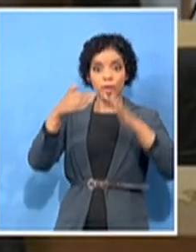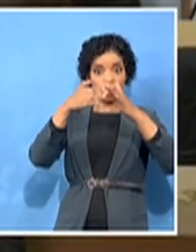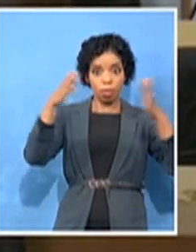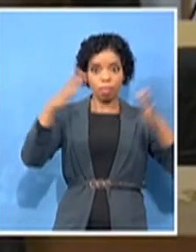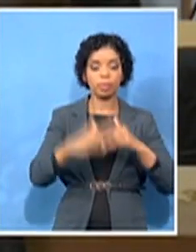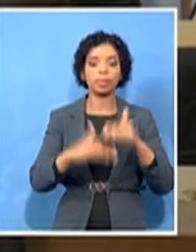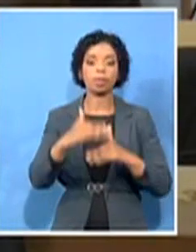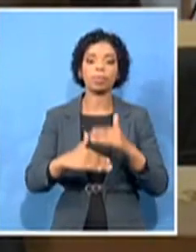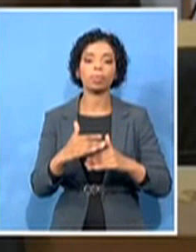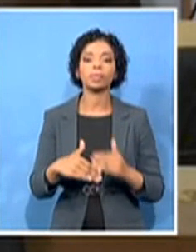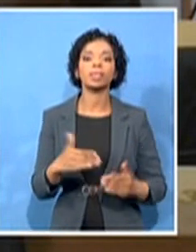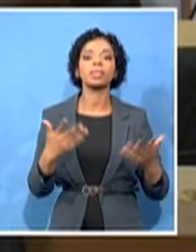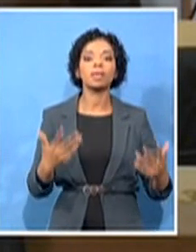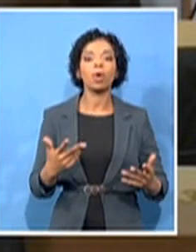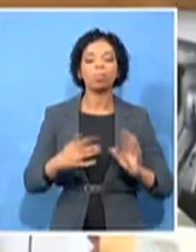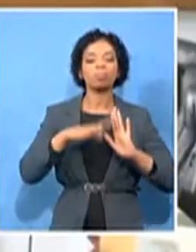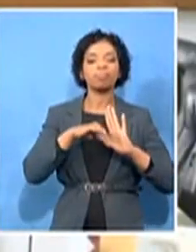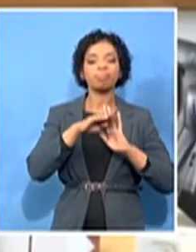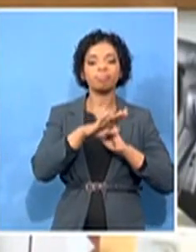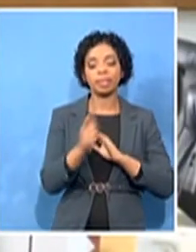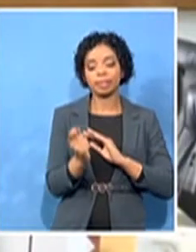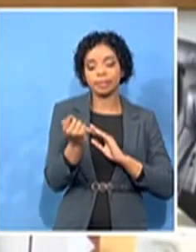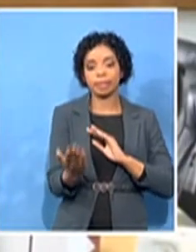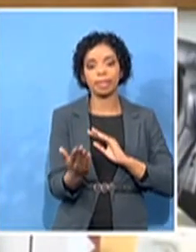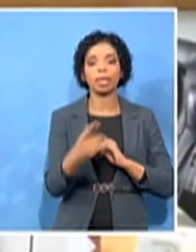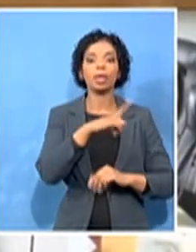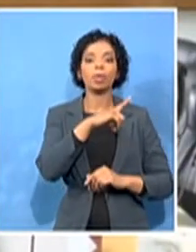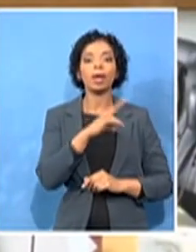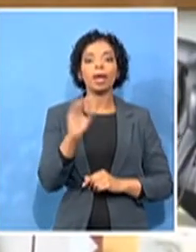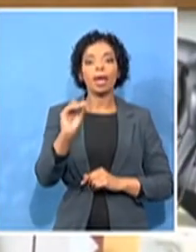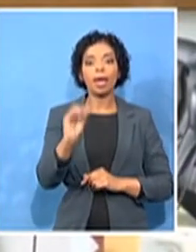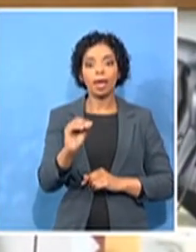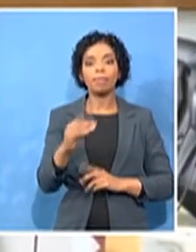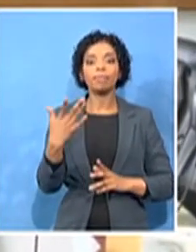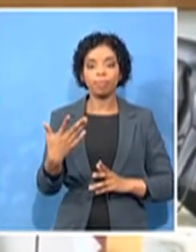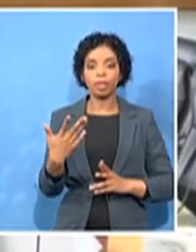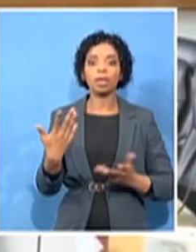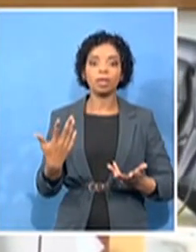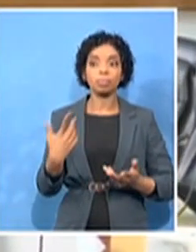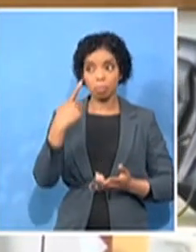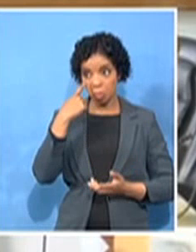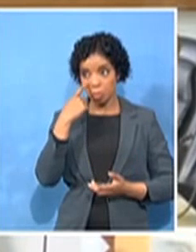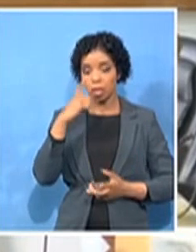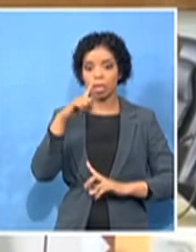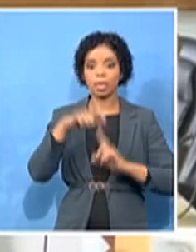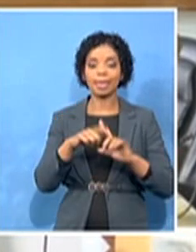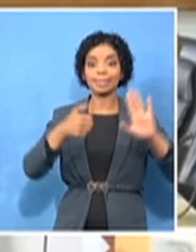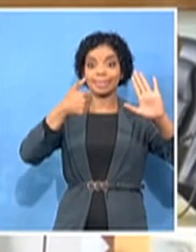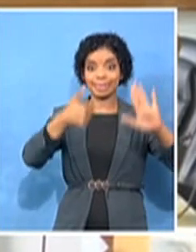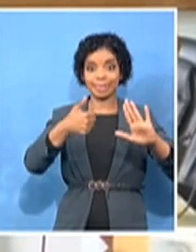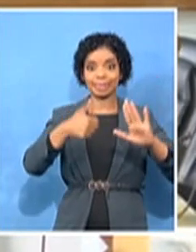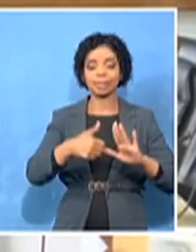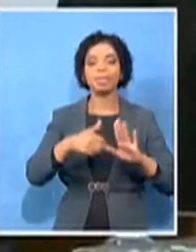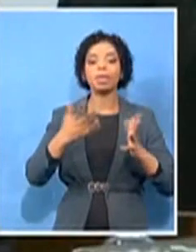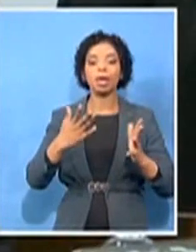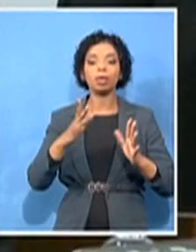According to a previous witness, six airlines were simply invited to Sun City to make proposals for the Mafikeng and Pilansburg